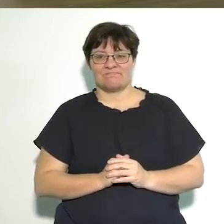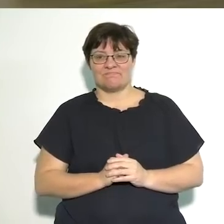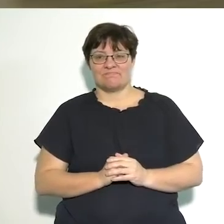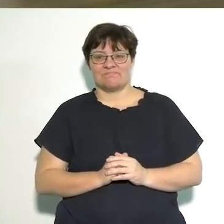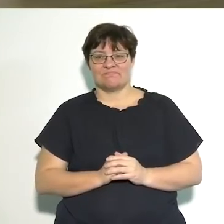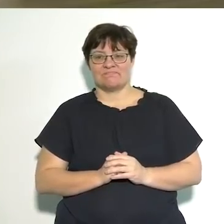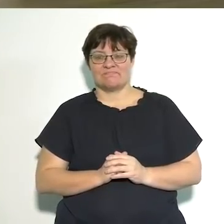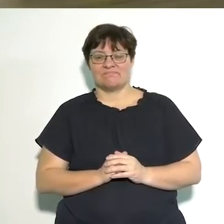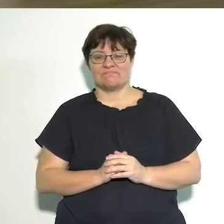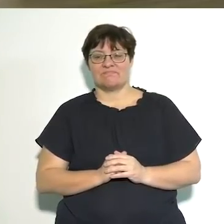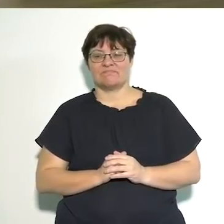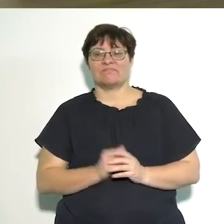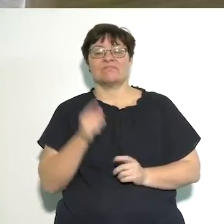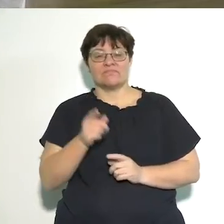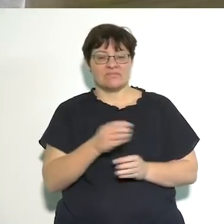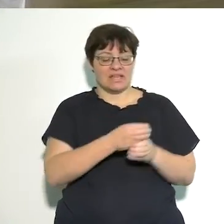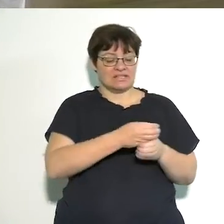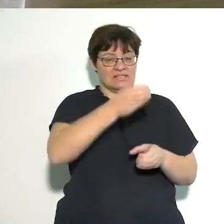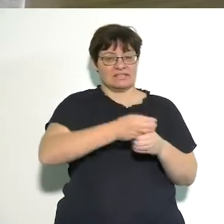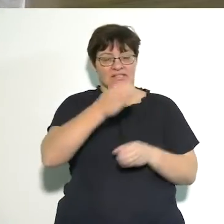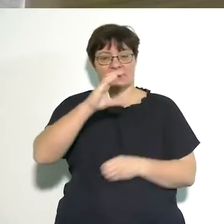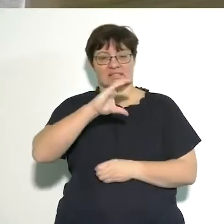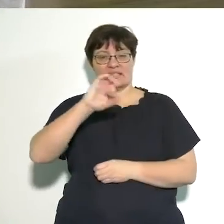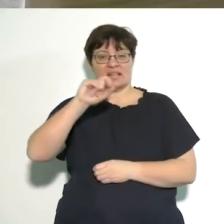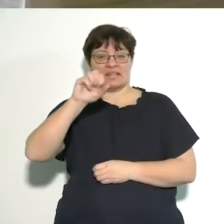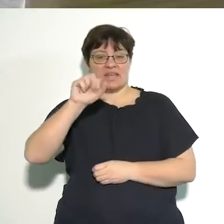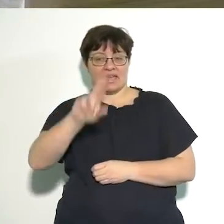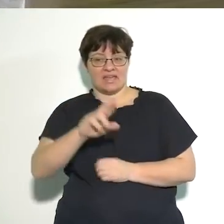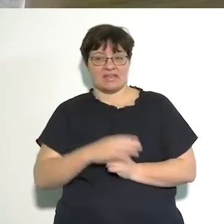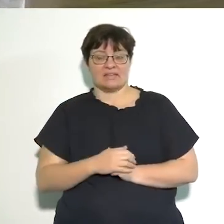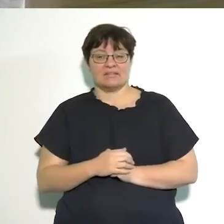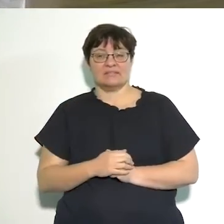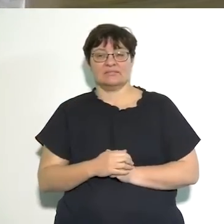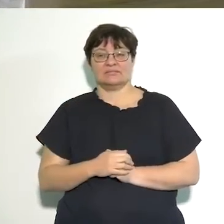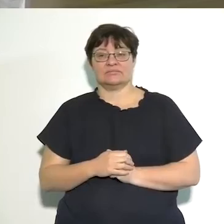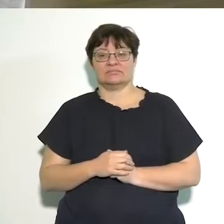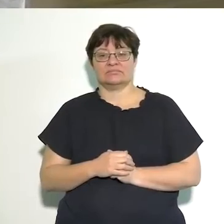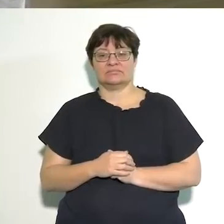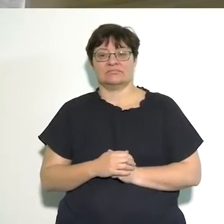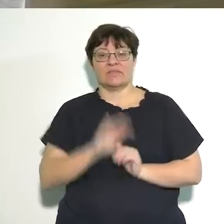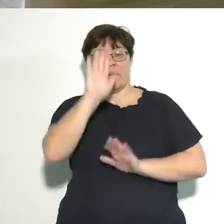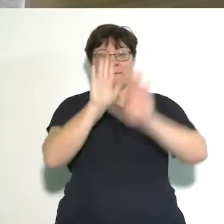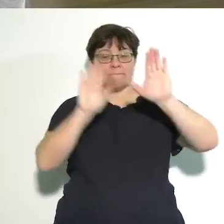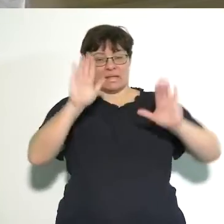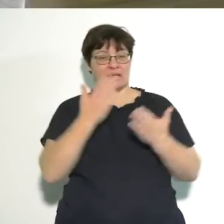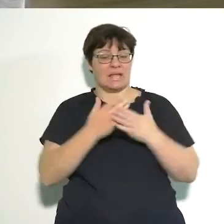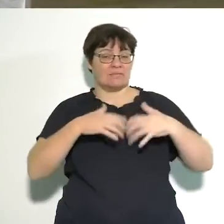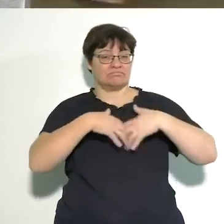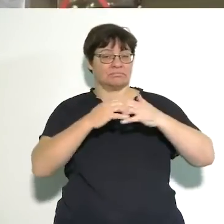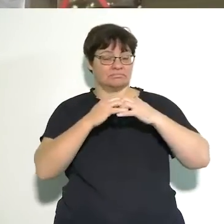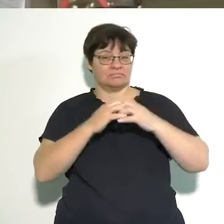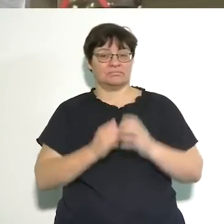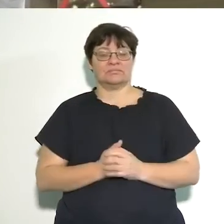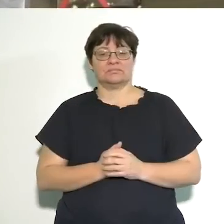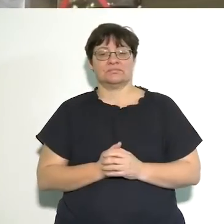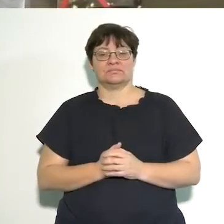With the cylinders, for instance, they can make a pattern